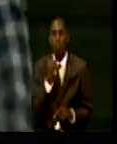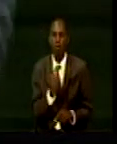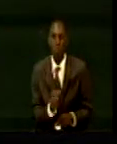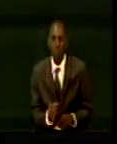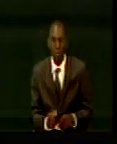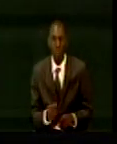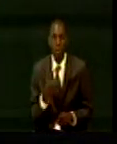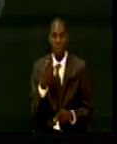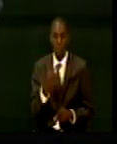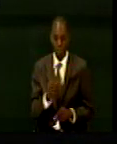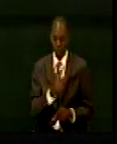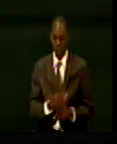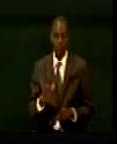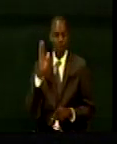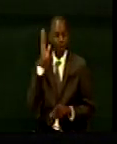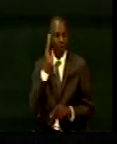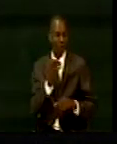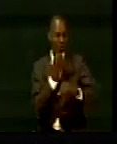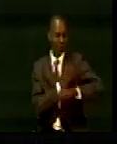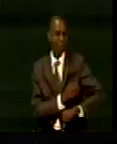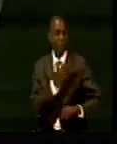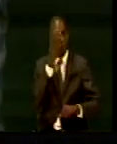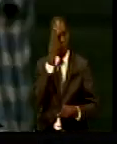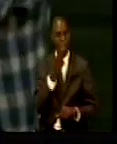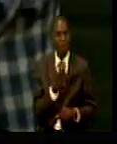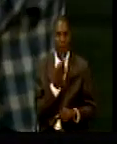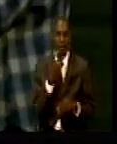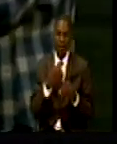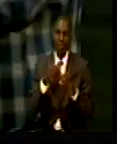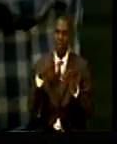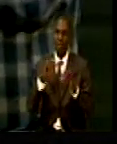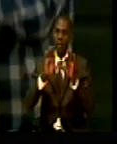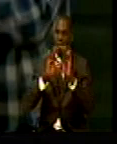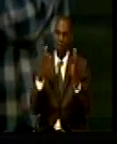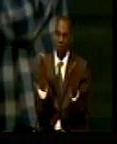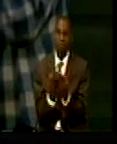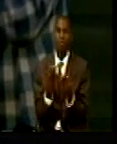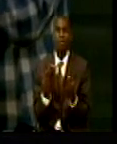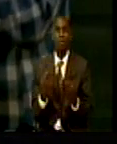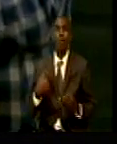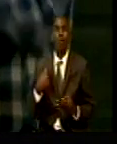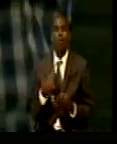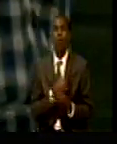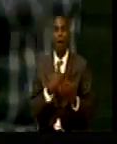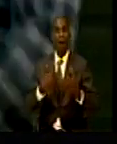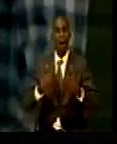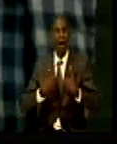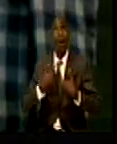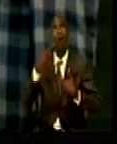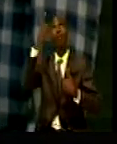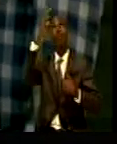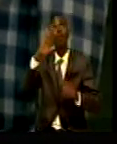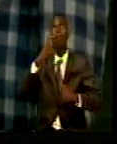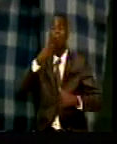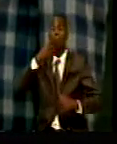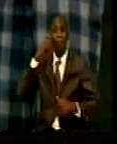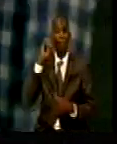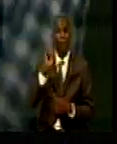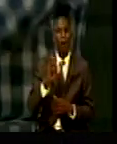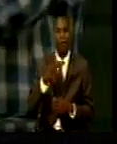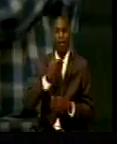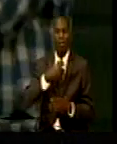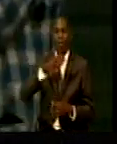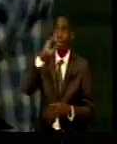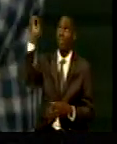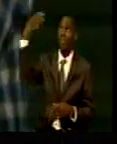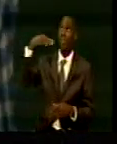by their parents. Filially, in the family, we have the command of the Lord, and the grace is coming to